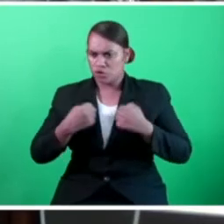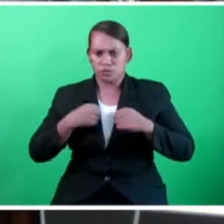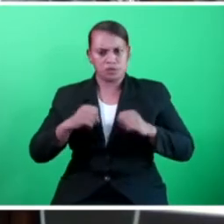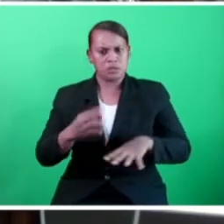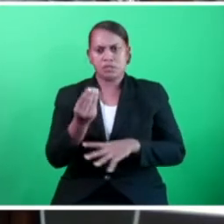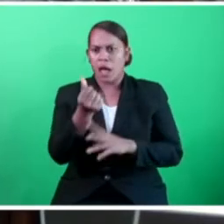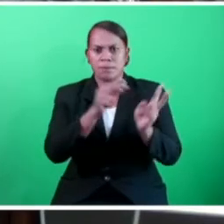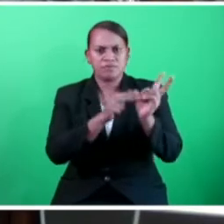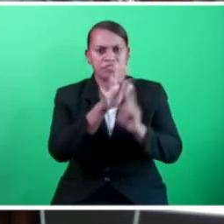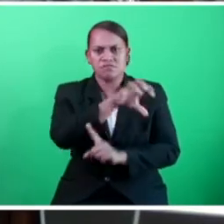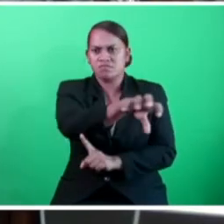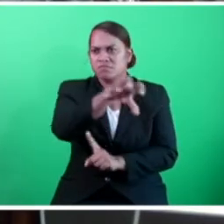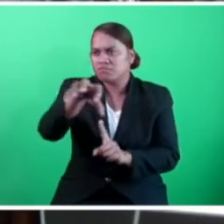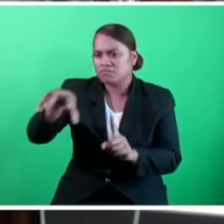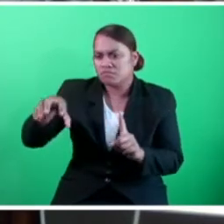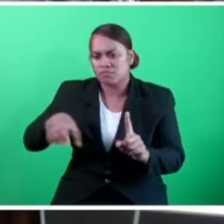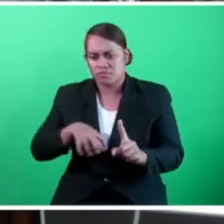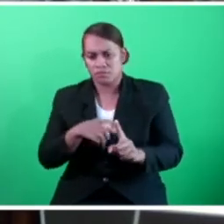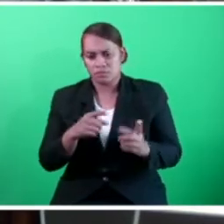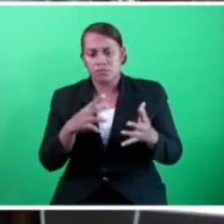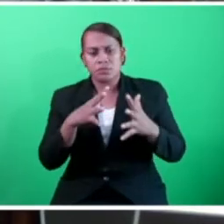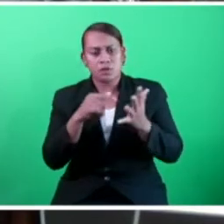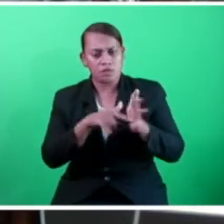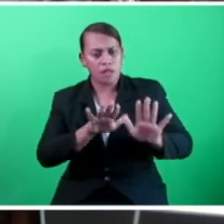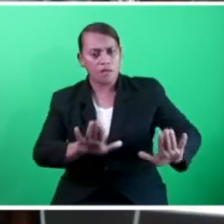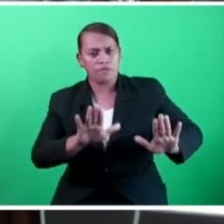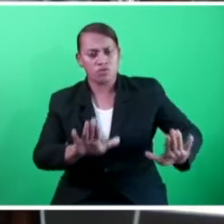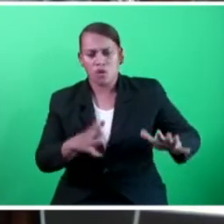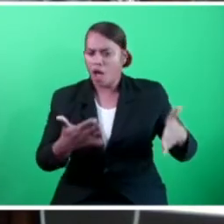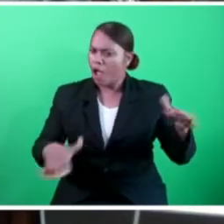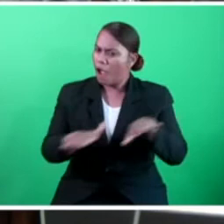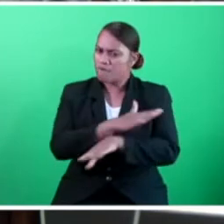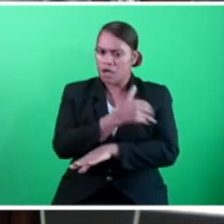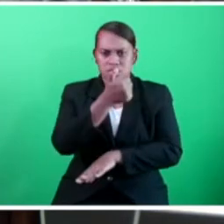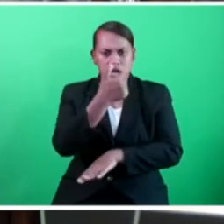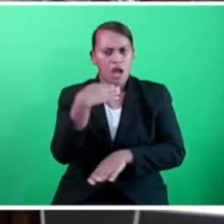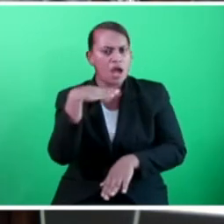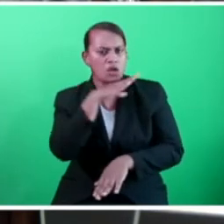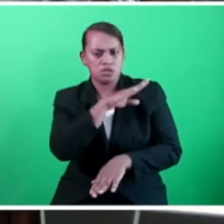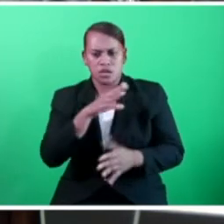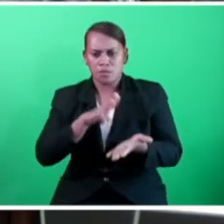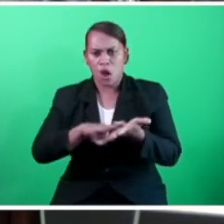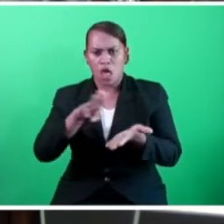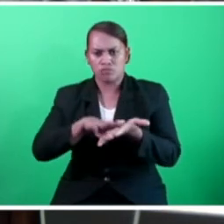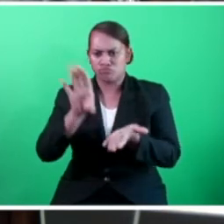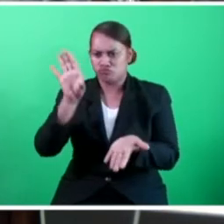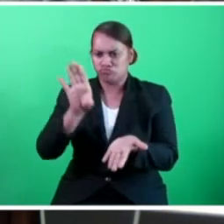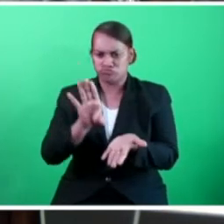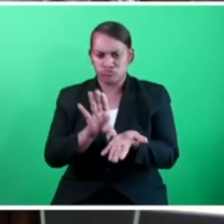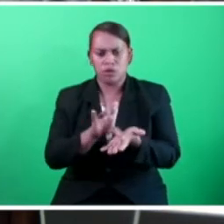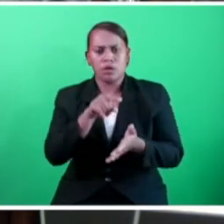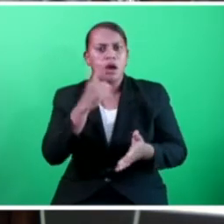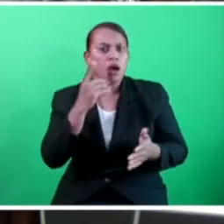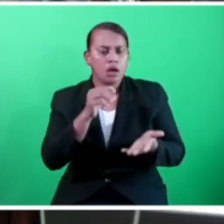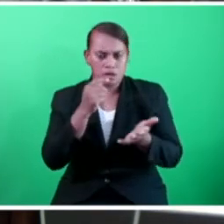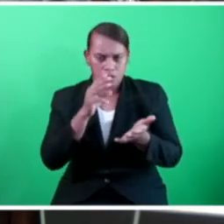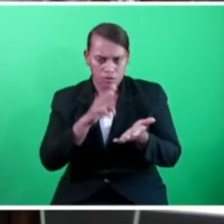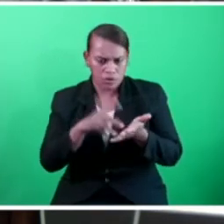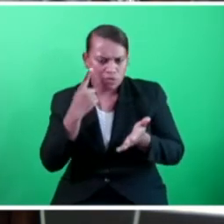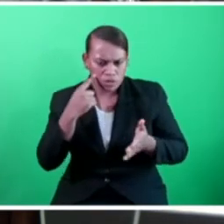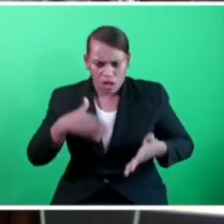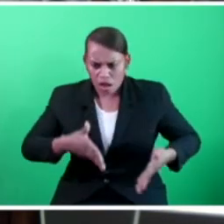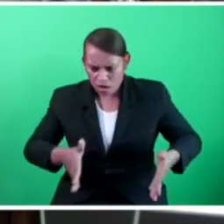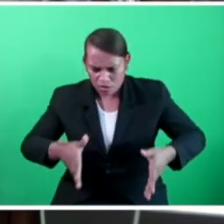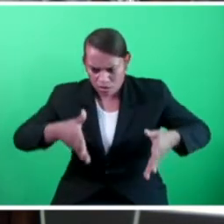Wanimbuka, we covered 600 meters of the riverbank, protected it, secured it. A Kawandra River